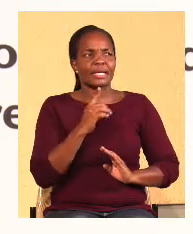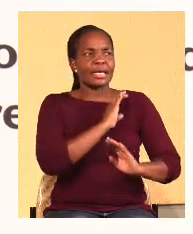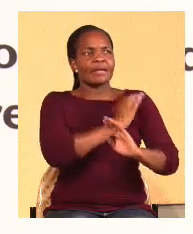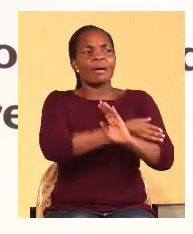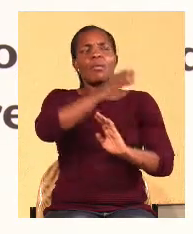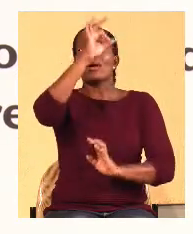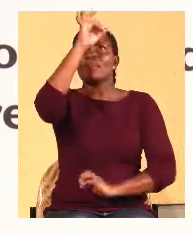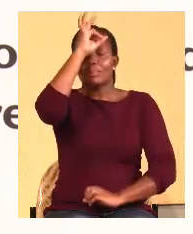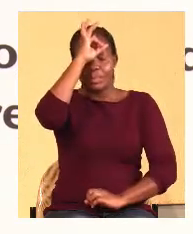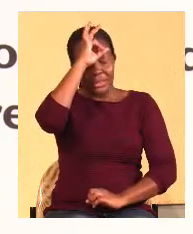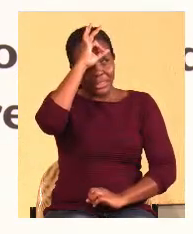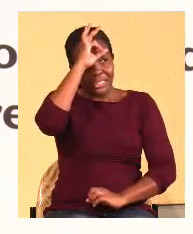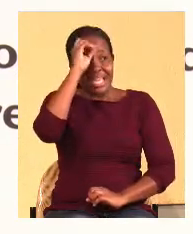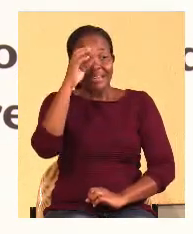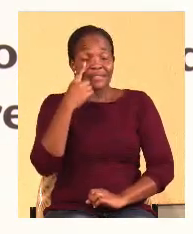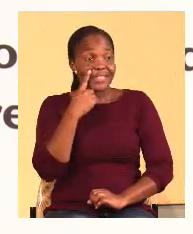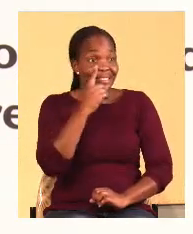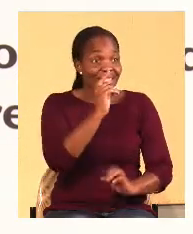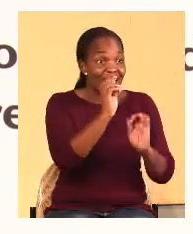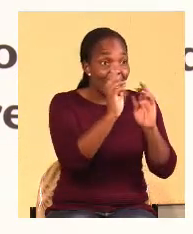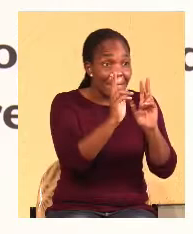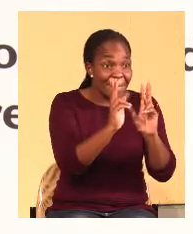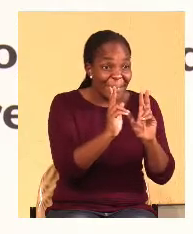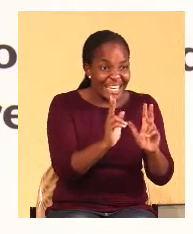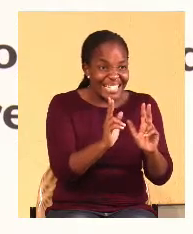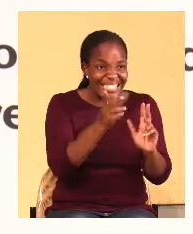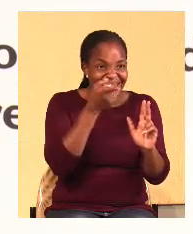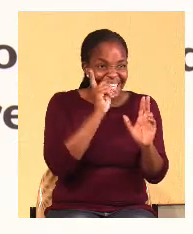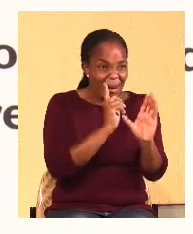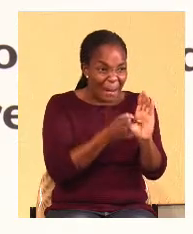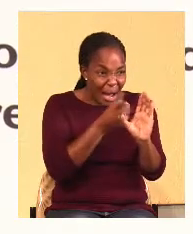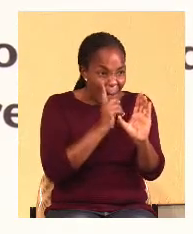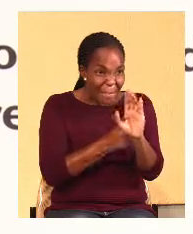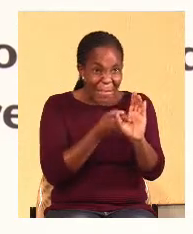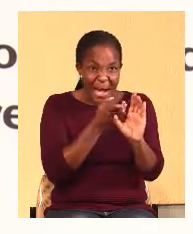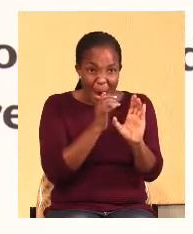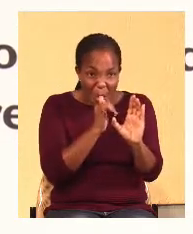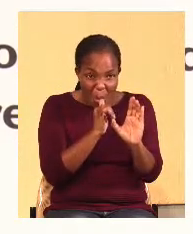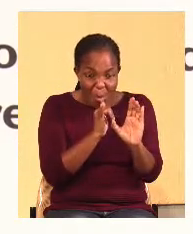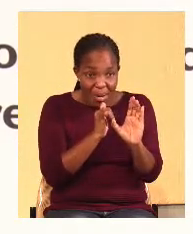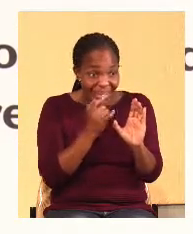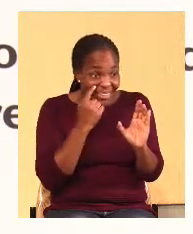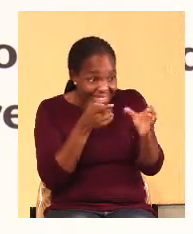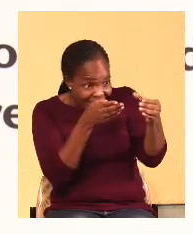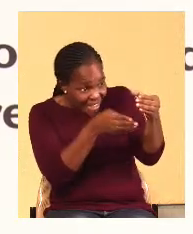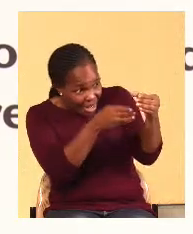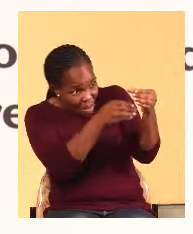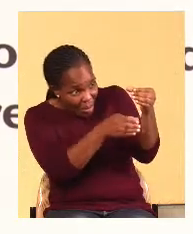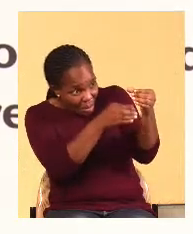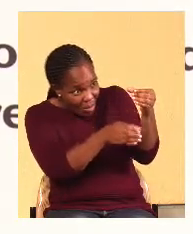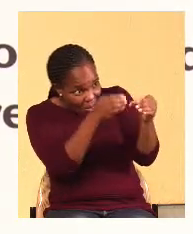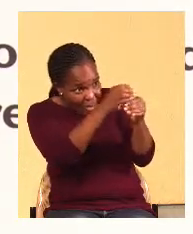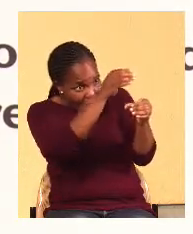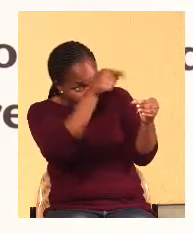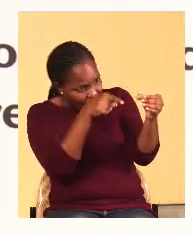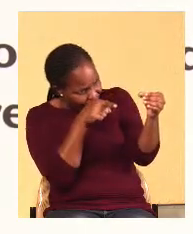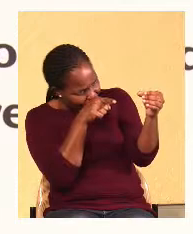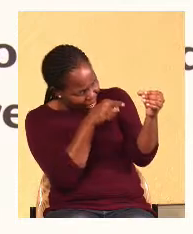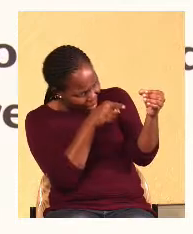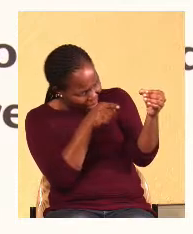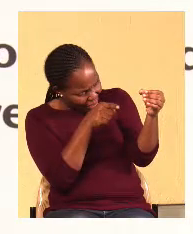police to, when they find somebody with intoxicating liquor, that they can seize it if they believe that